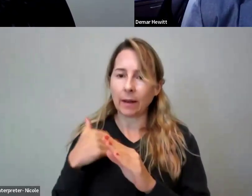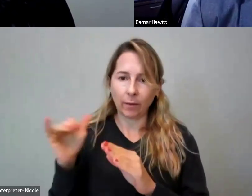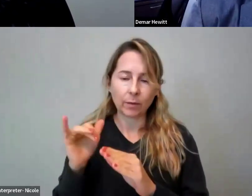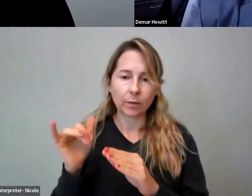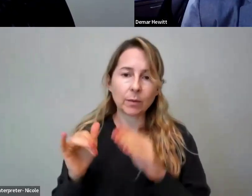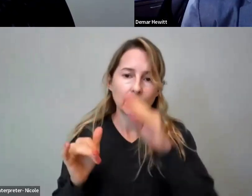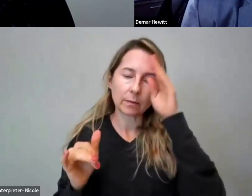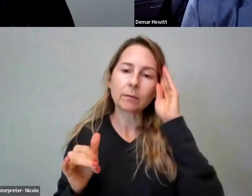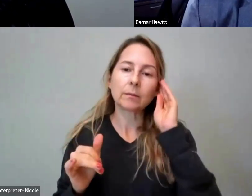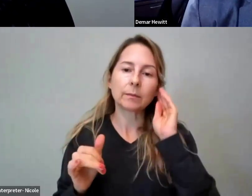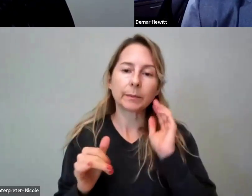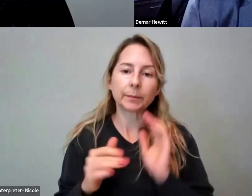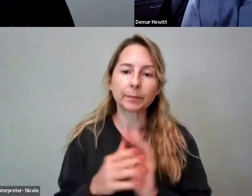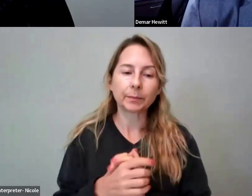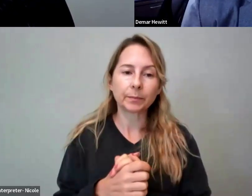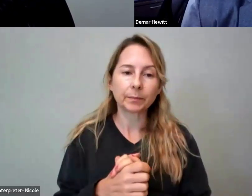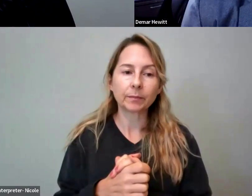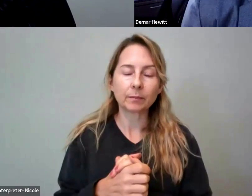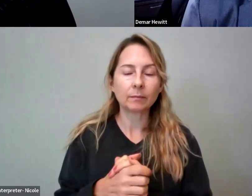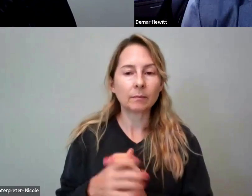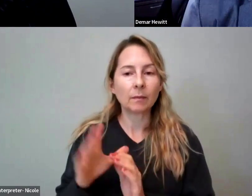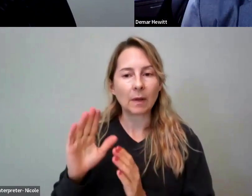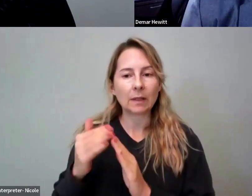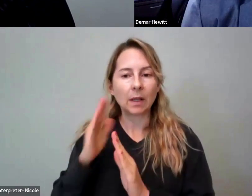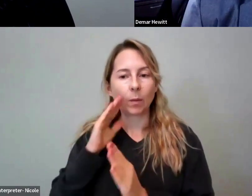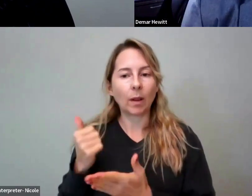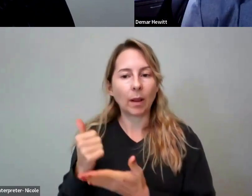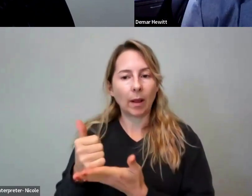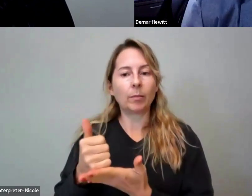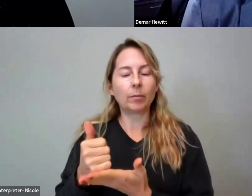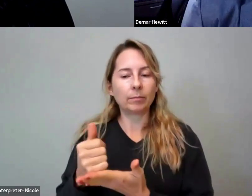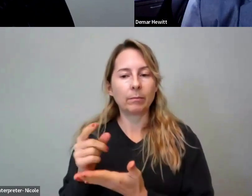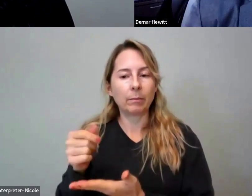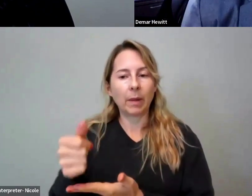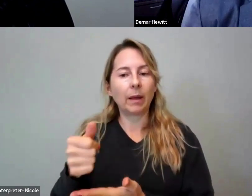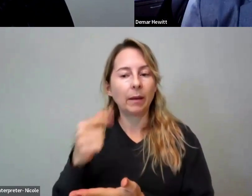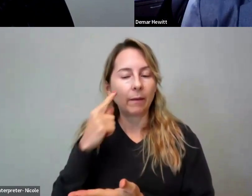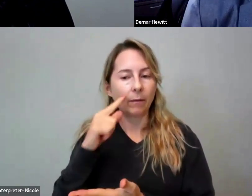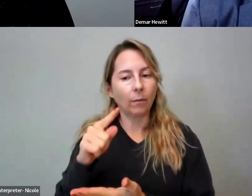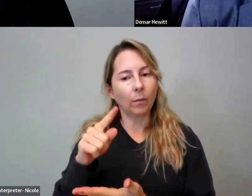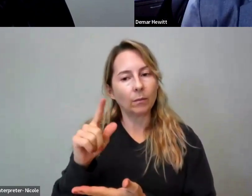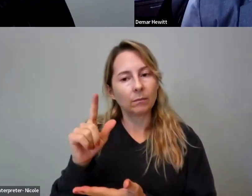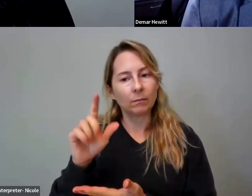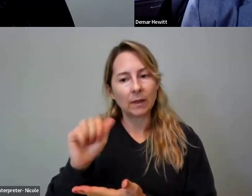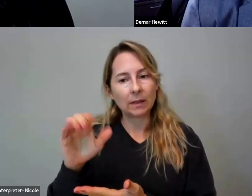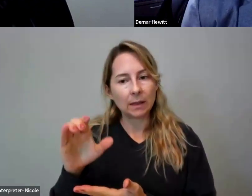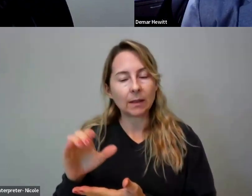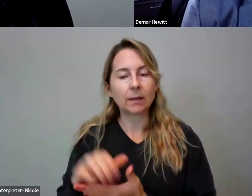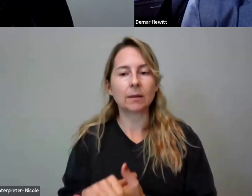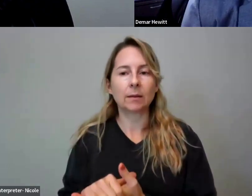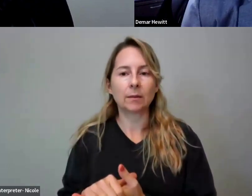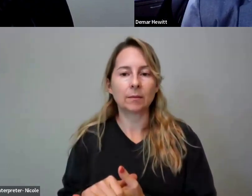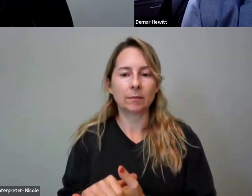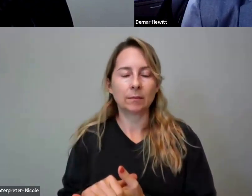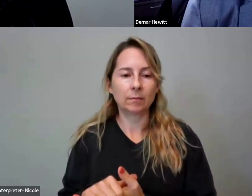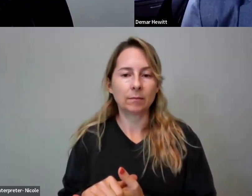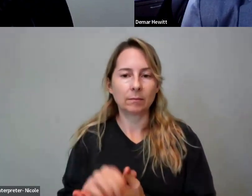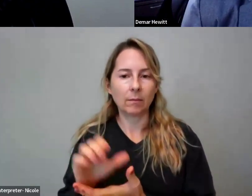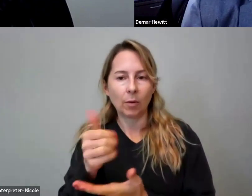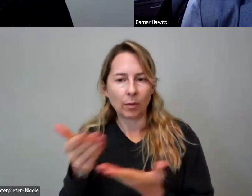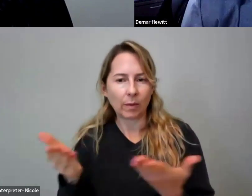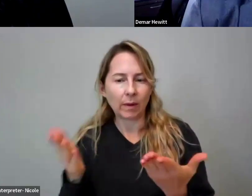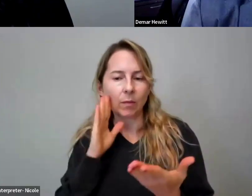so they'll assist the landlord in bringing in cooling mechanisms, like AC and those